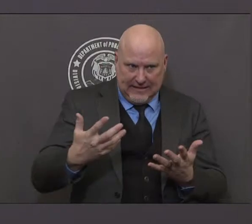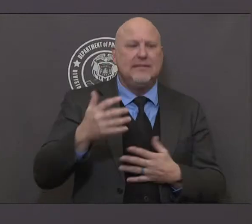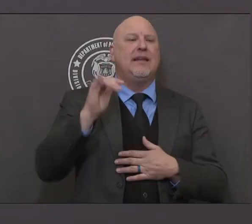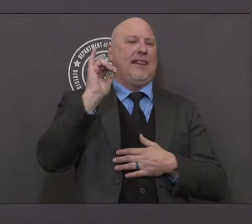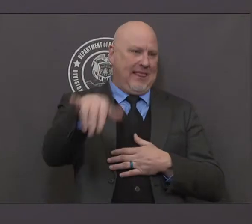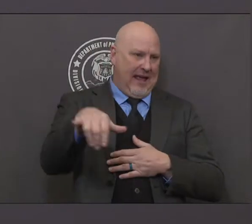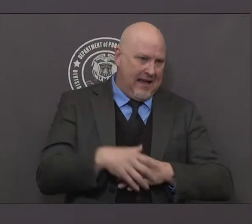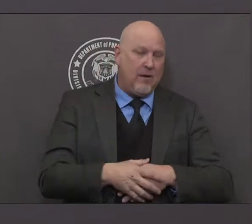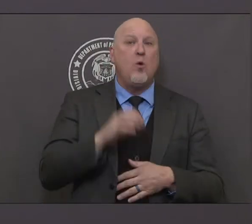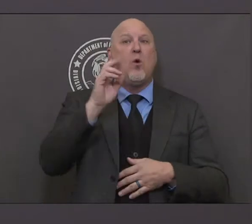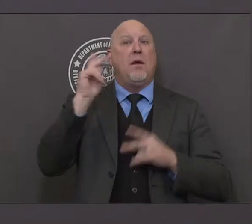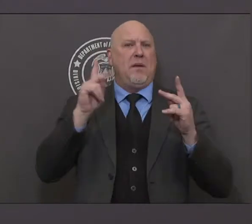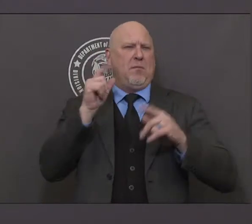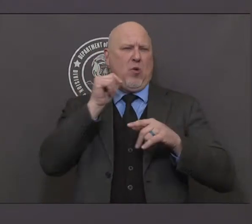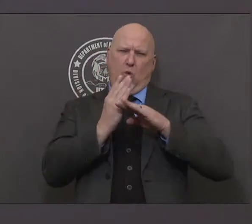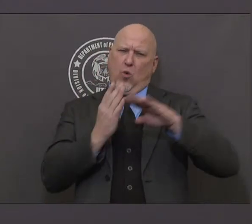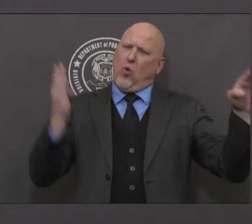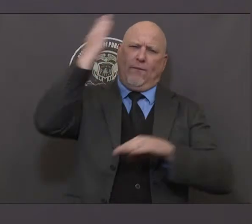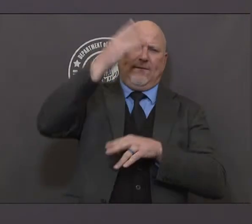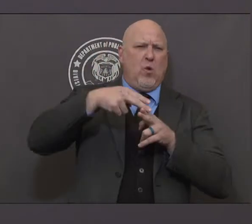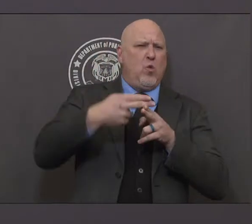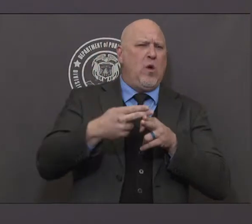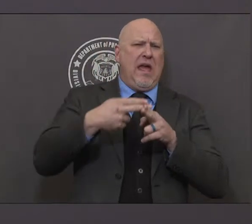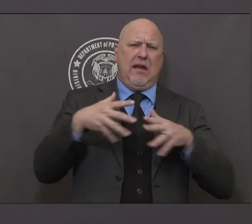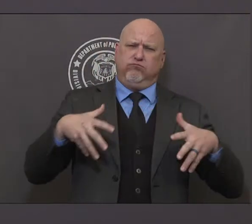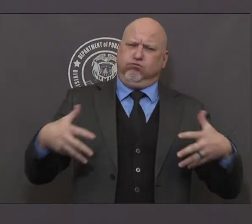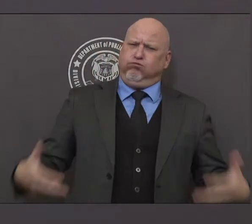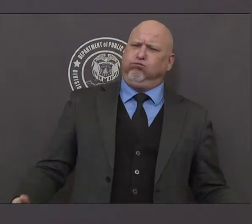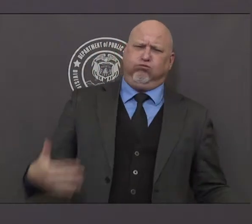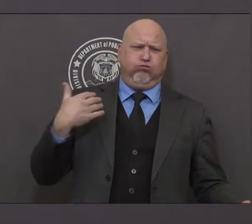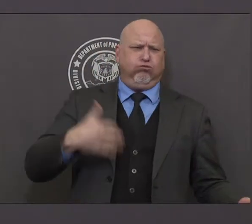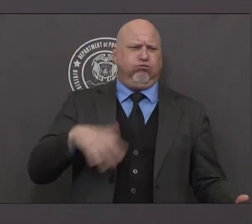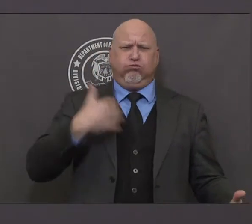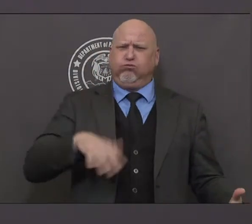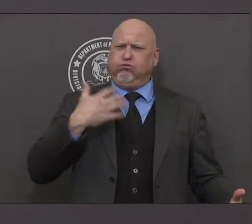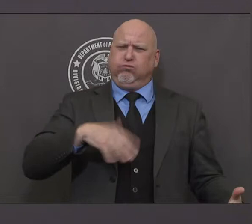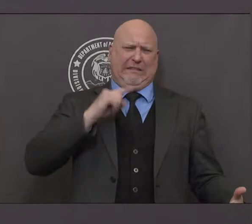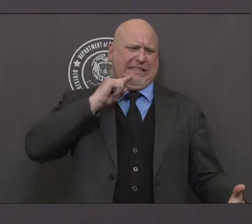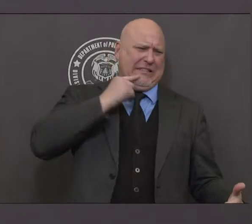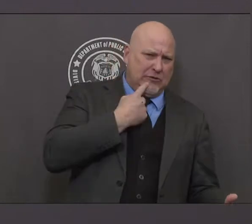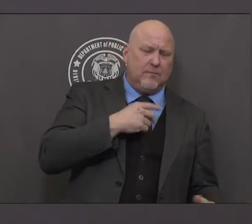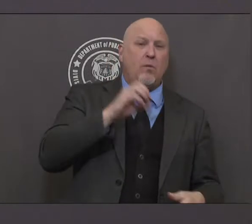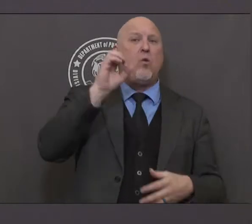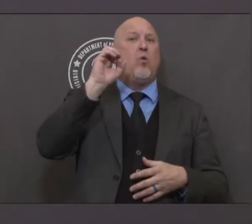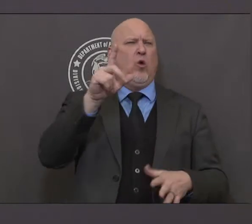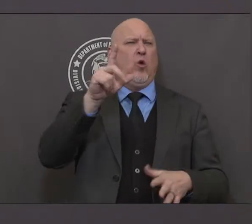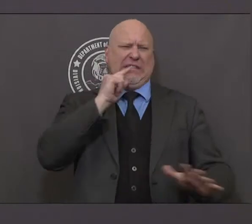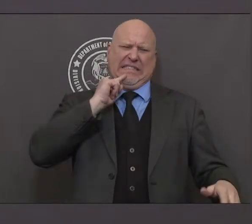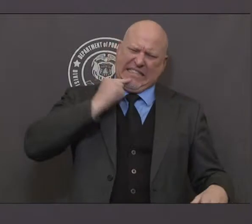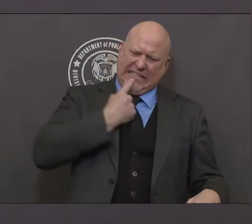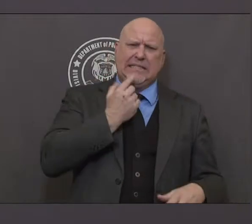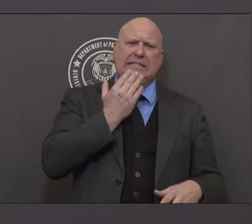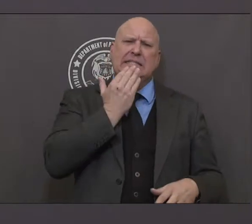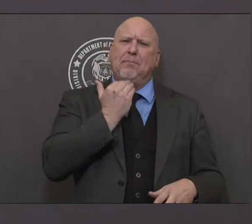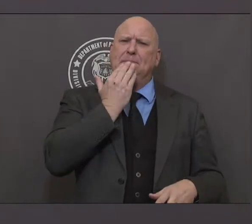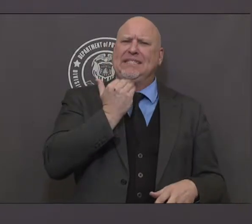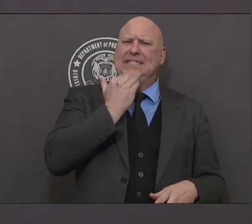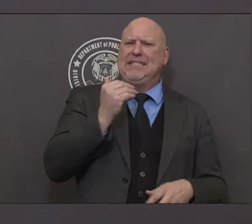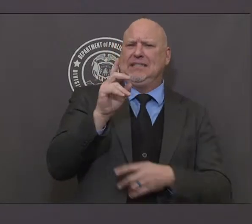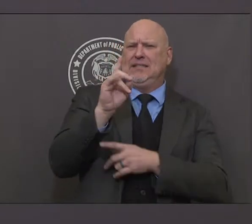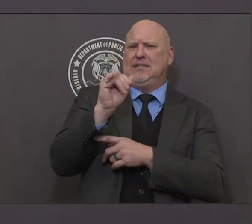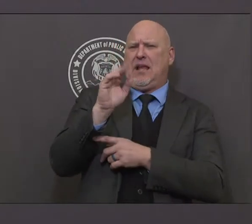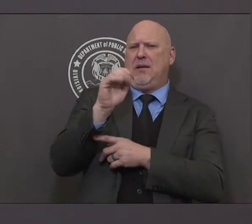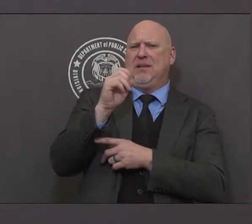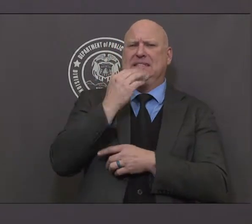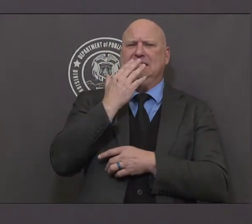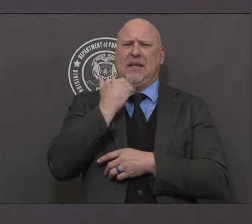That's a BMI of 40 or greater. Chronic liver disease, including chronic hepatitis B or